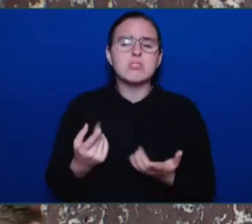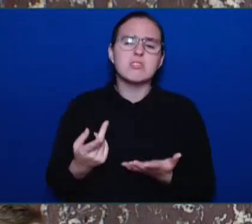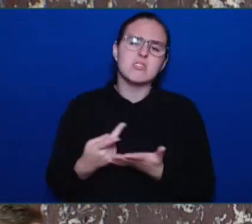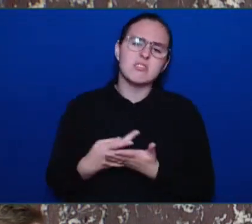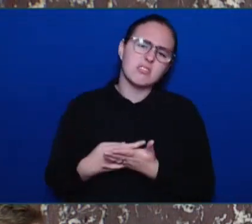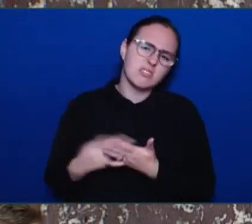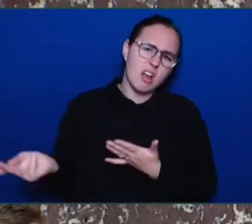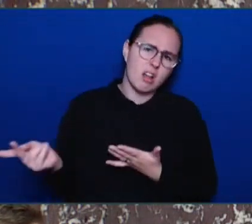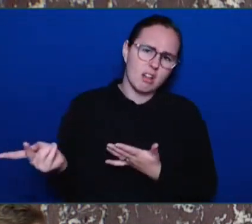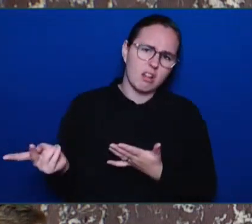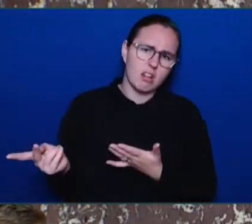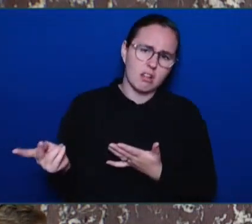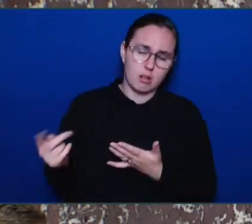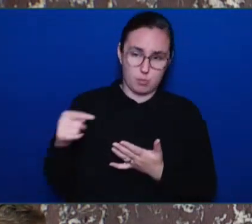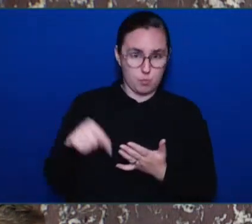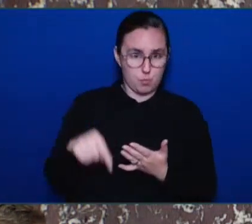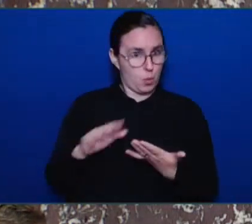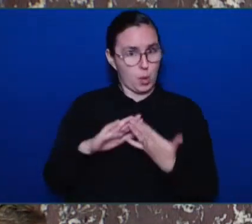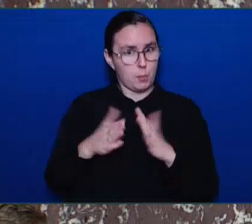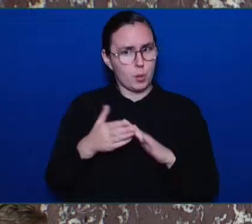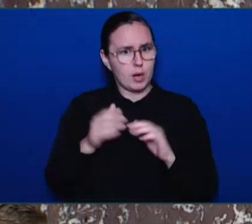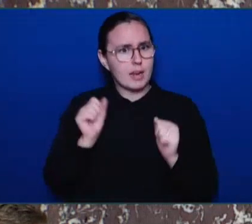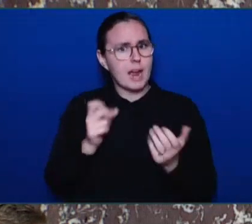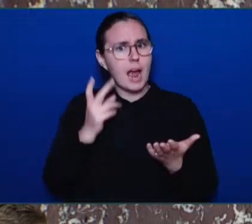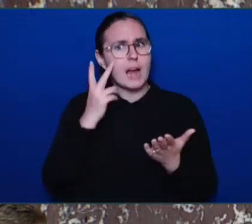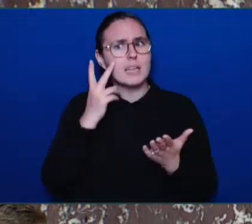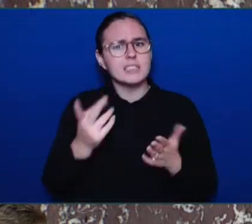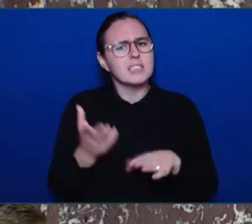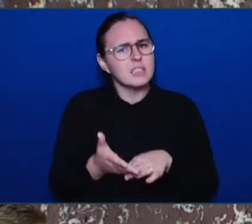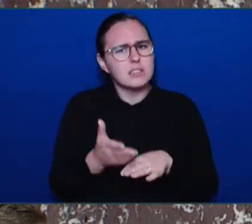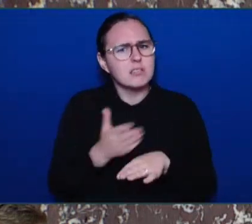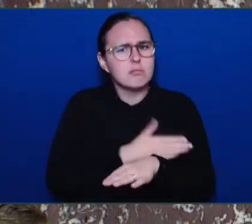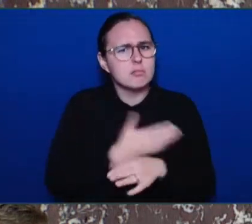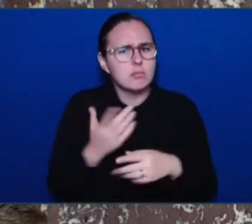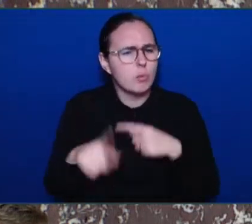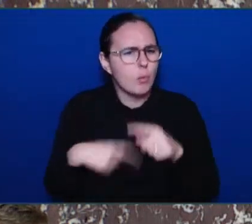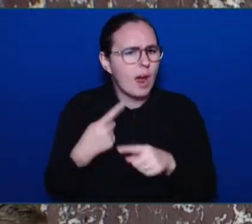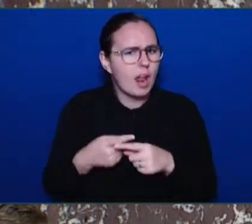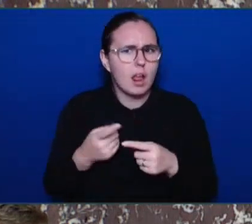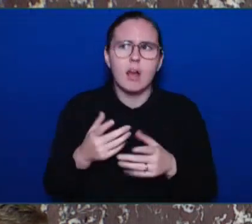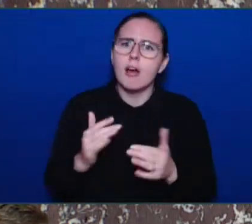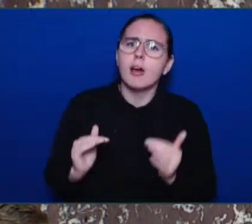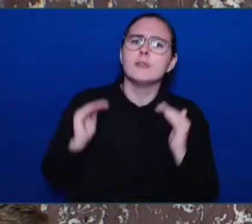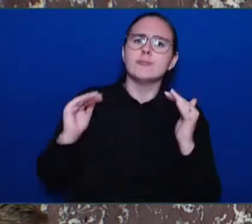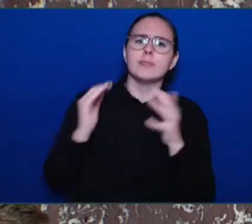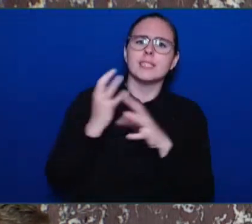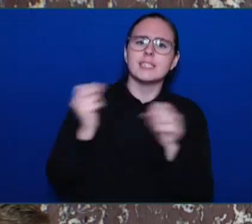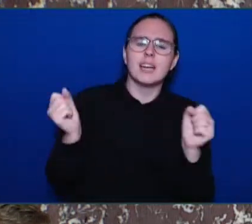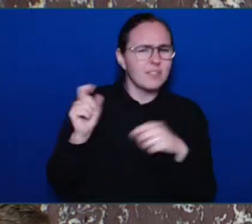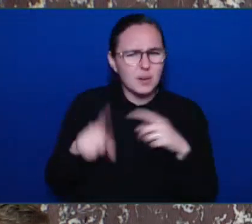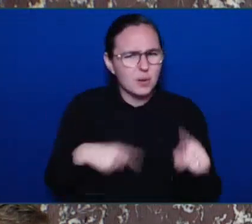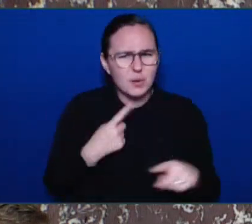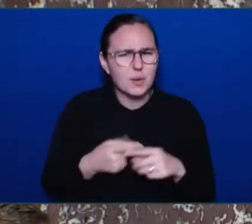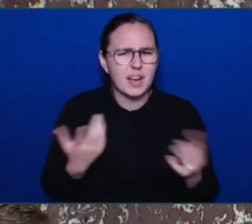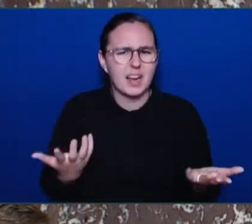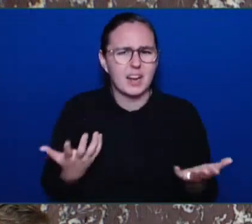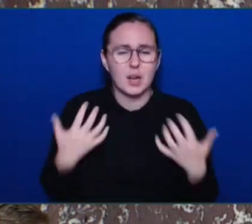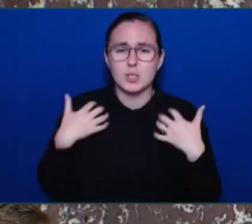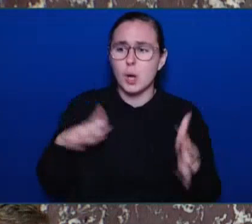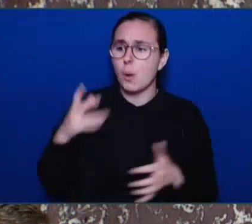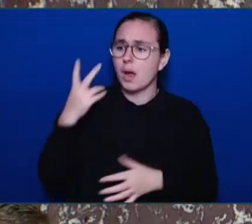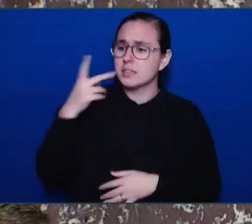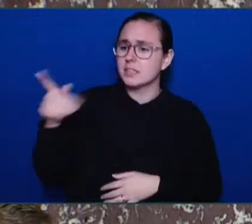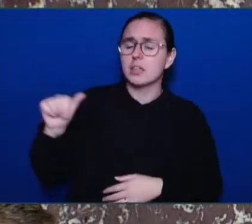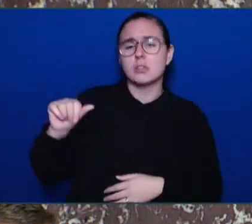streets instead of the continual passing of the buck that we see from the Solicitor General and whichever Attorney General might happen to be filling the